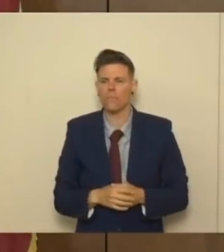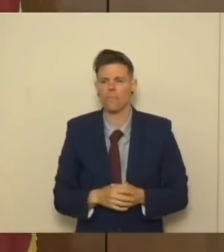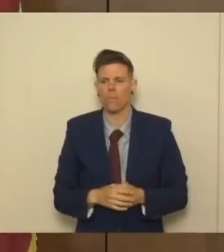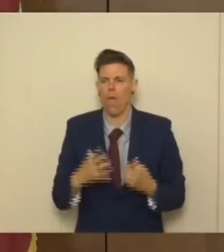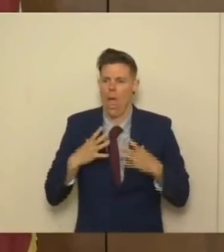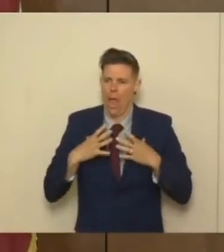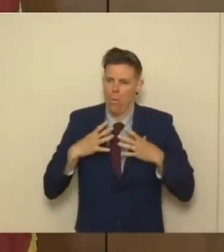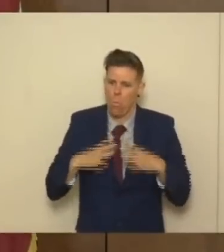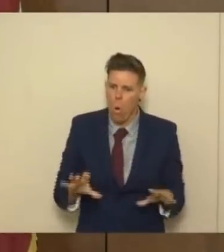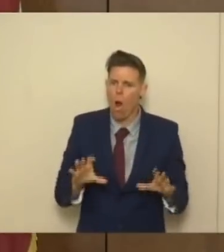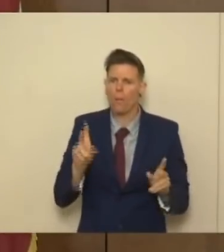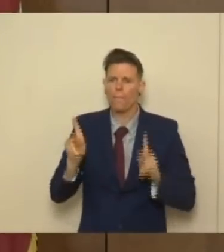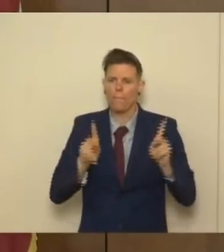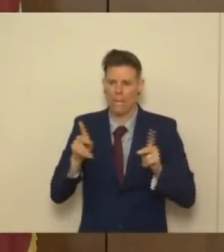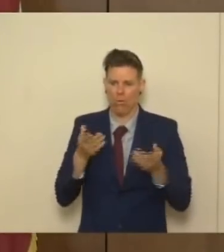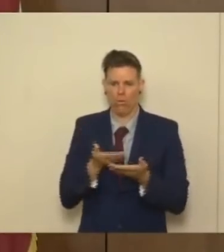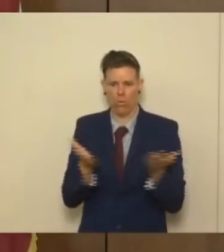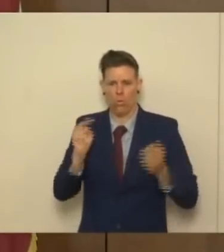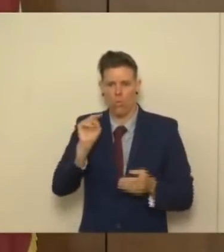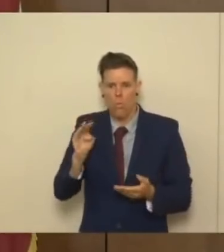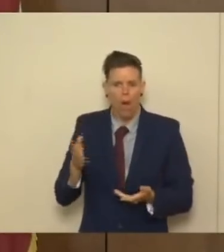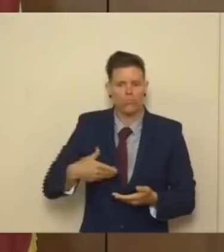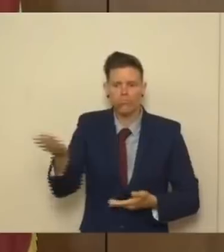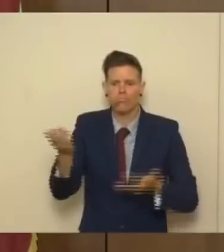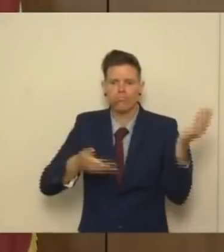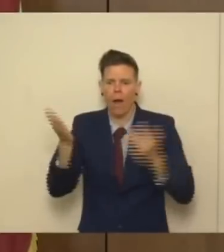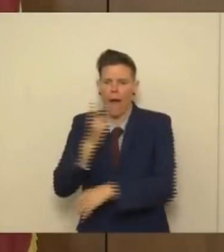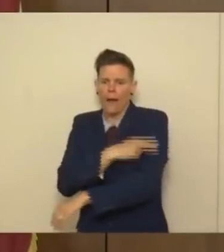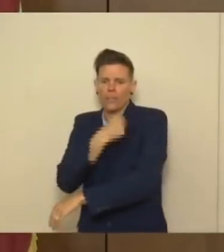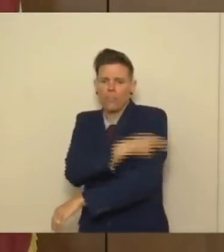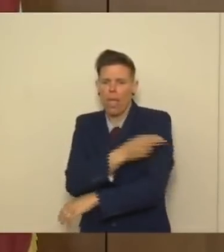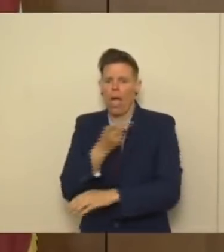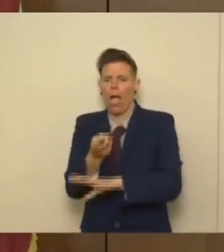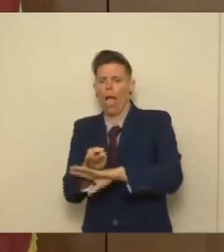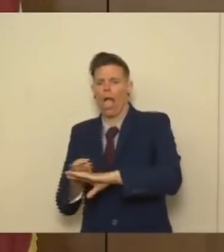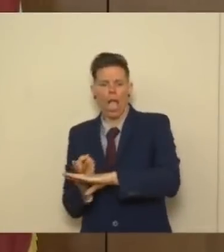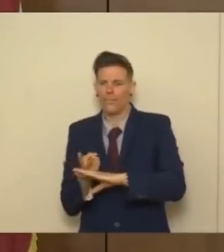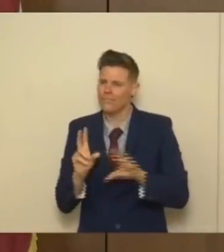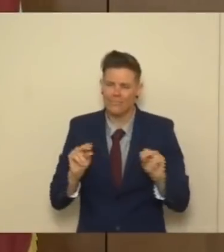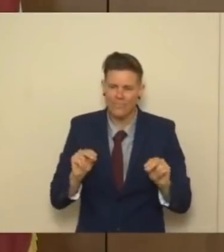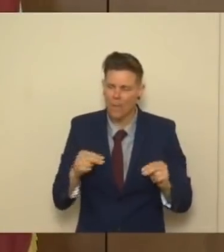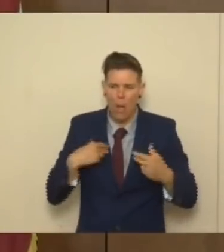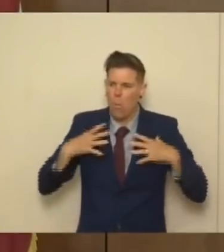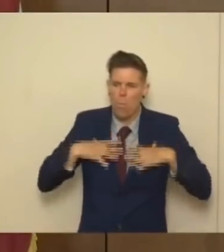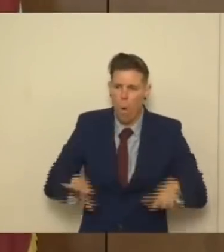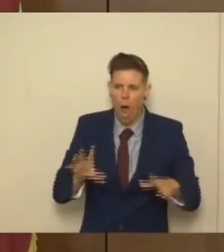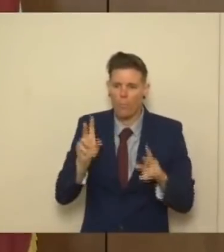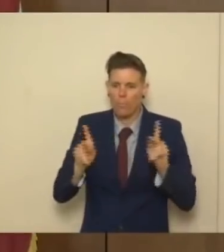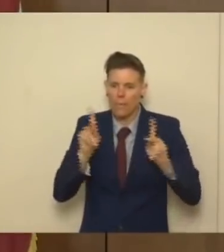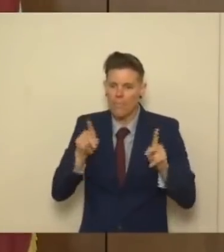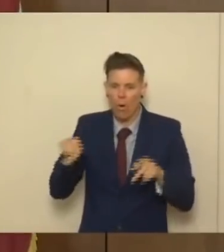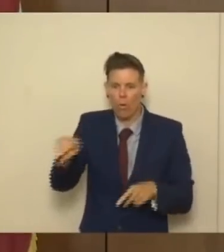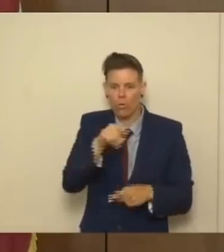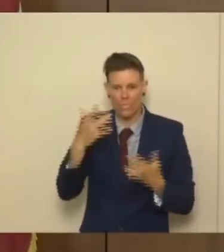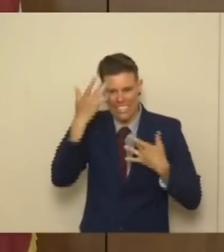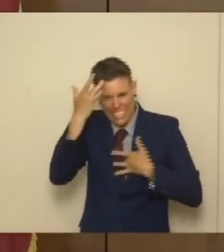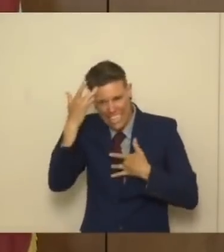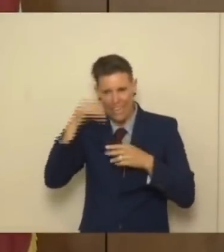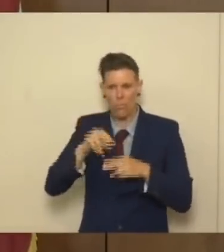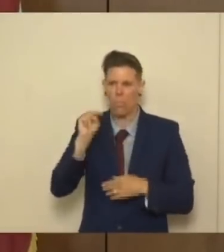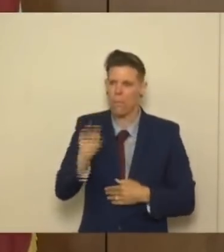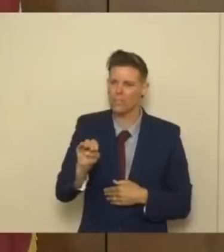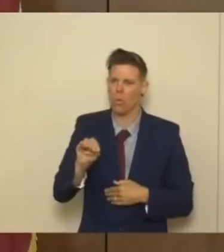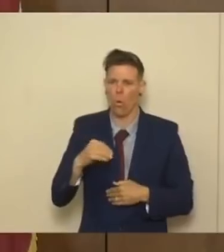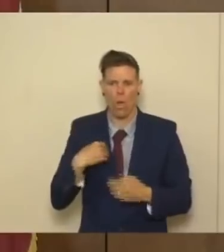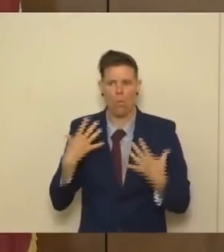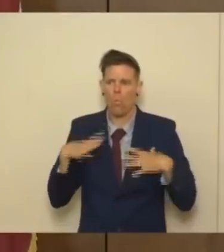Mexico hospitals because I don't want them to be sick. I don't want anyone on a ventilator. I want to make sure that we're always prepared to be